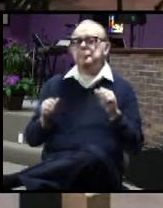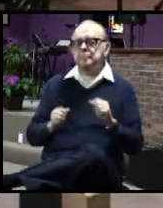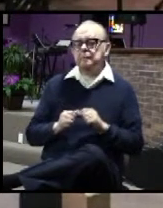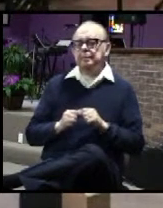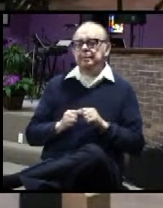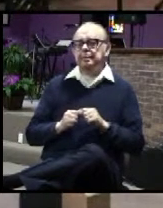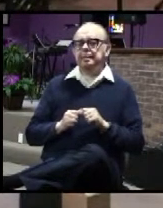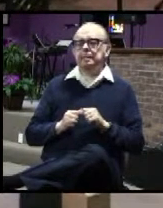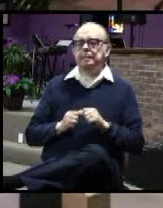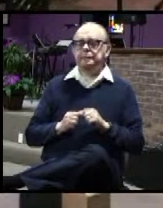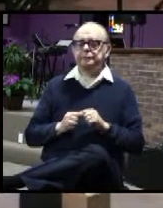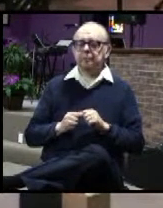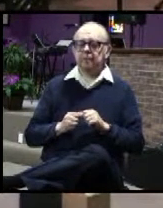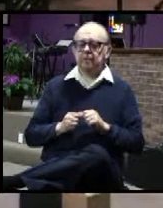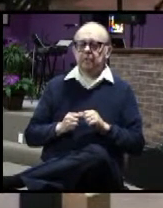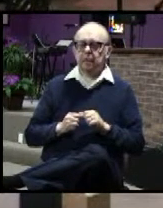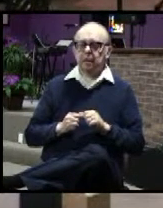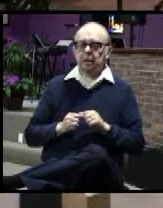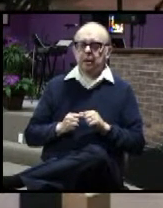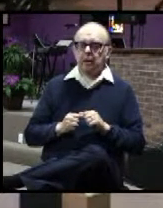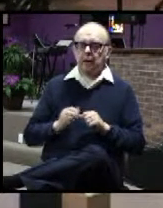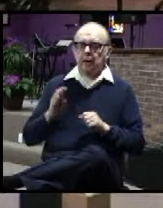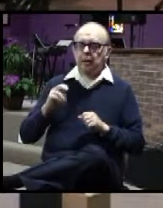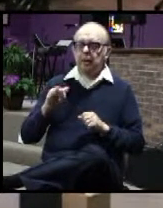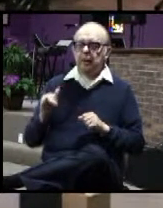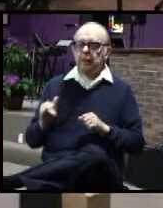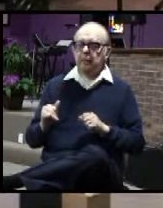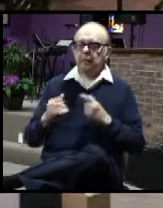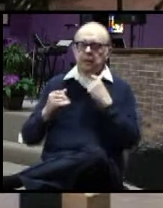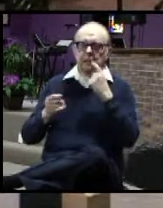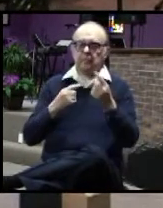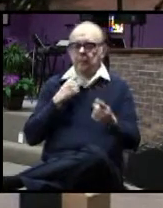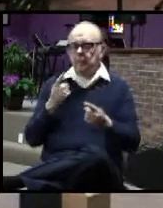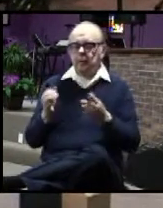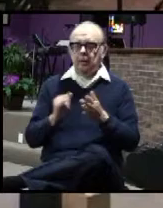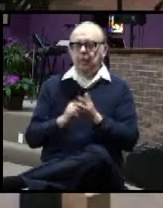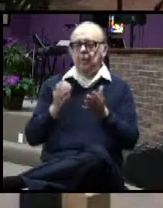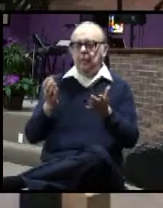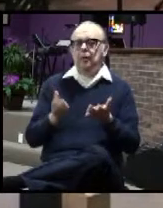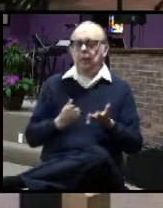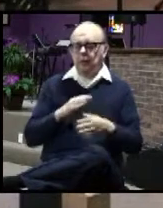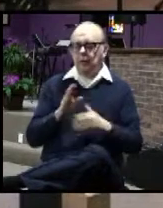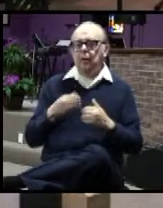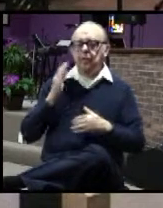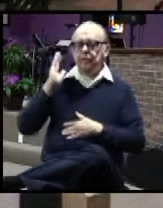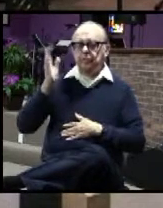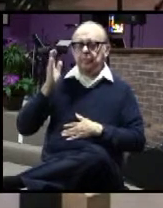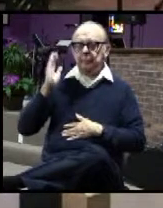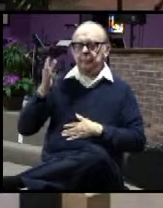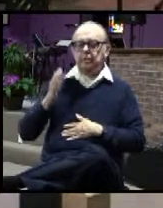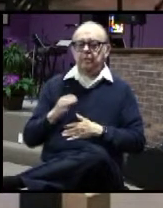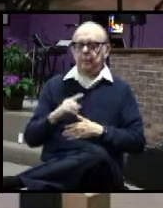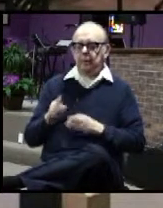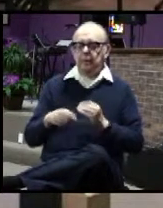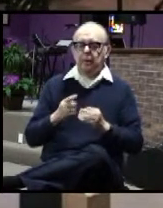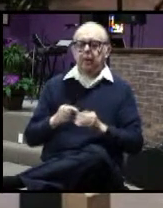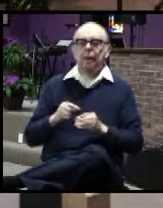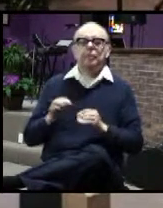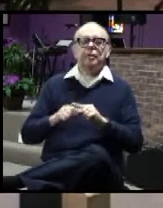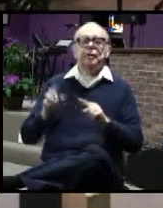And so she declared that she wanted all the sermons of all the